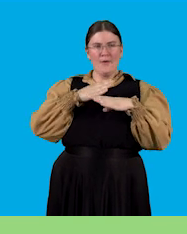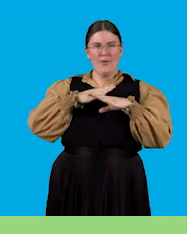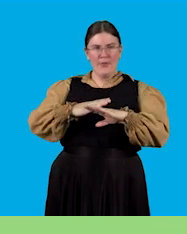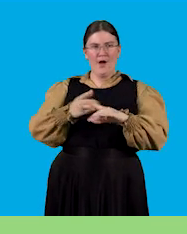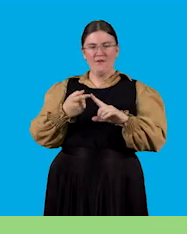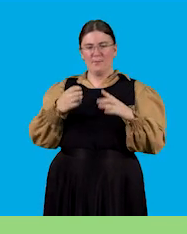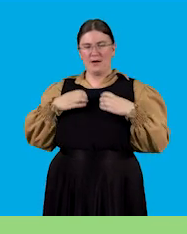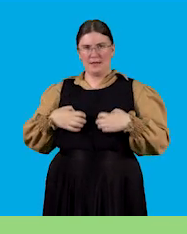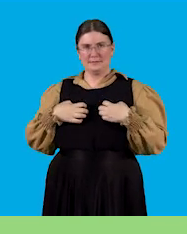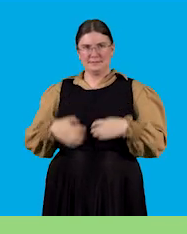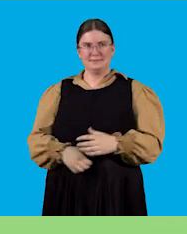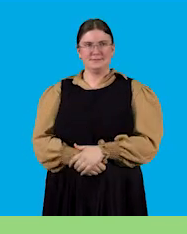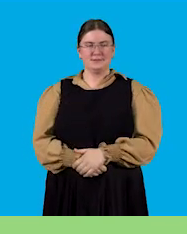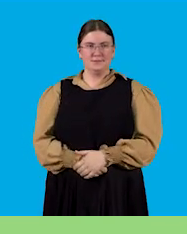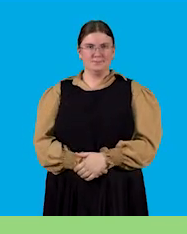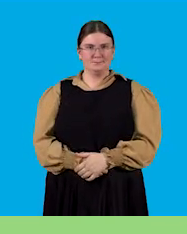lungs.